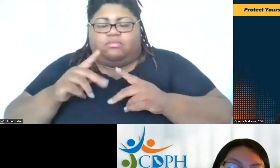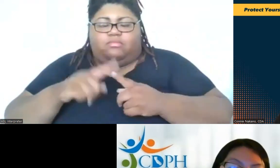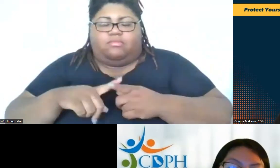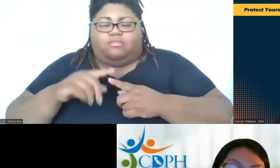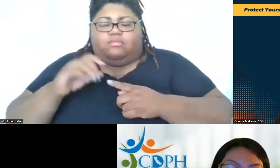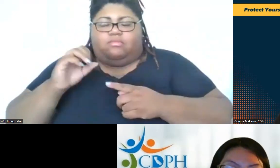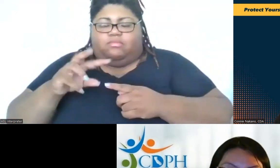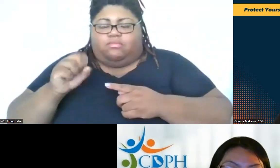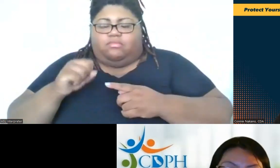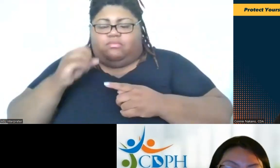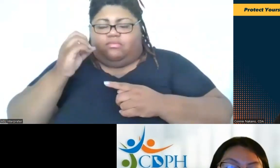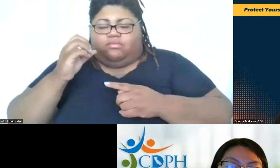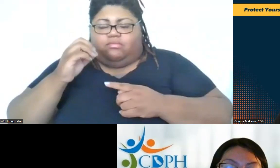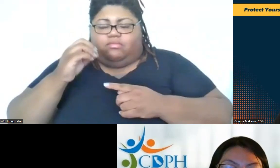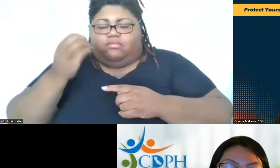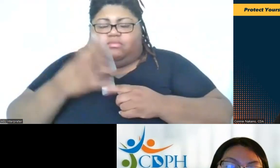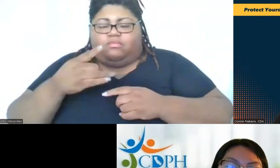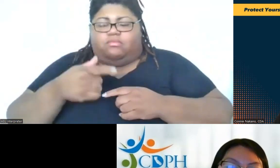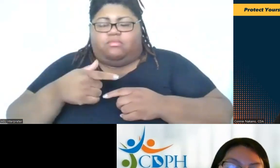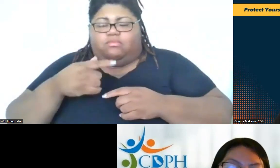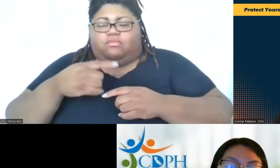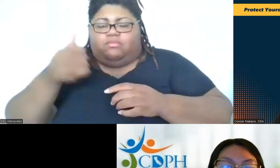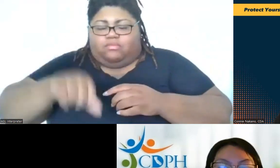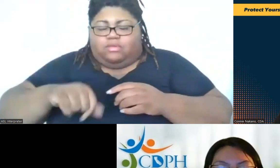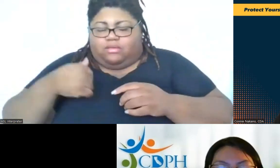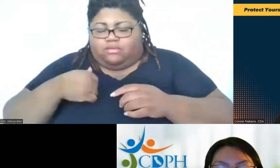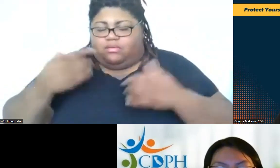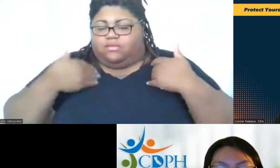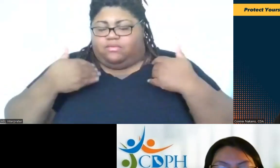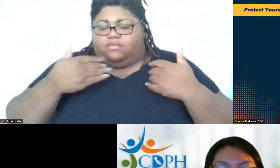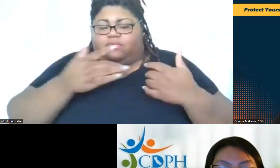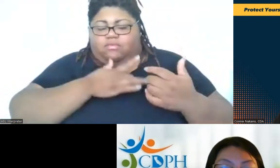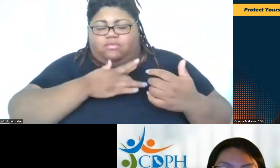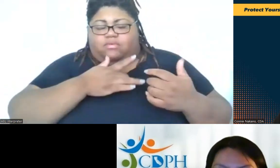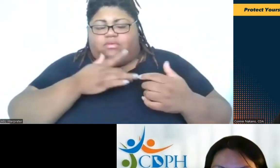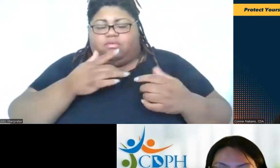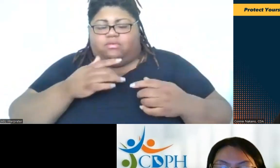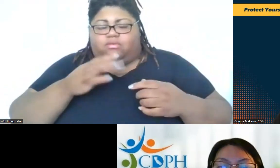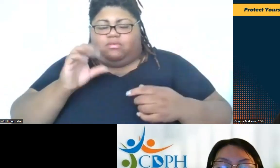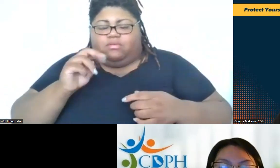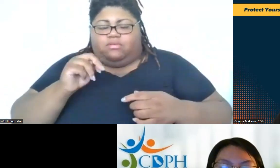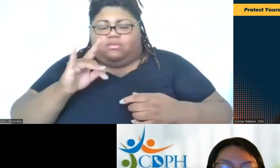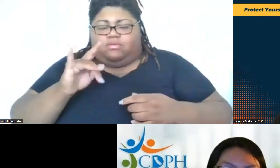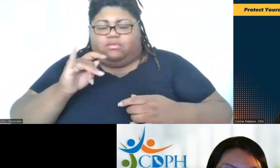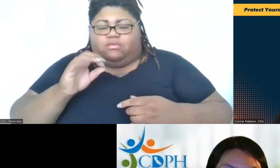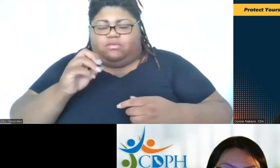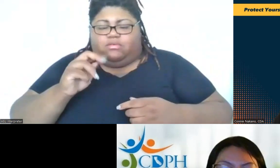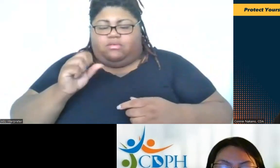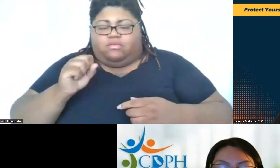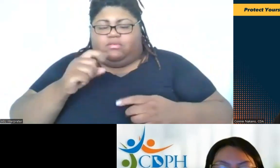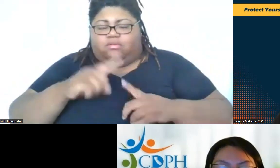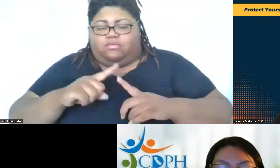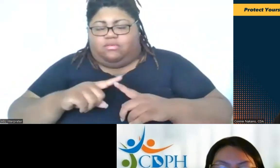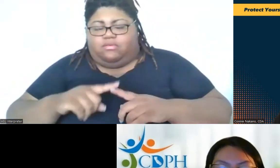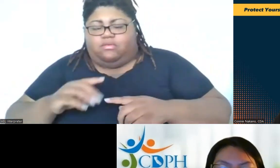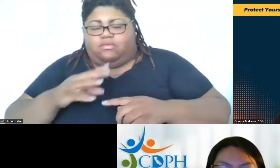I have all these heart conditions, like I qualify. And unfortunately, they'd have to show that statement to remind their